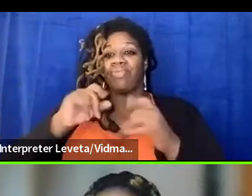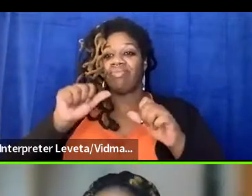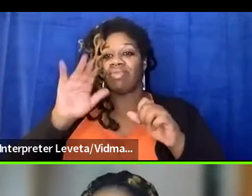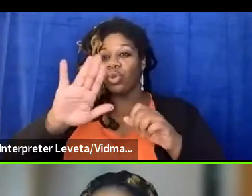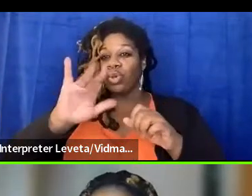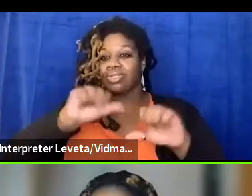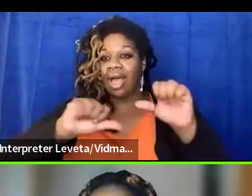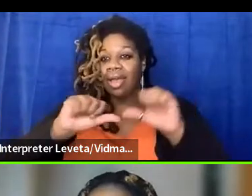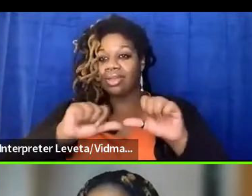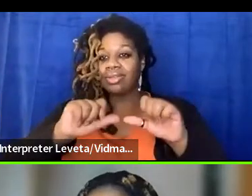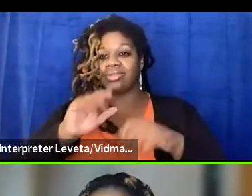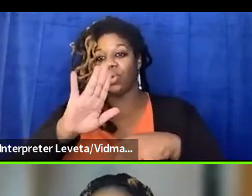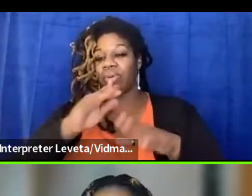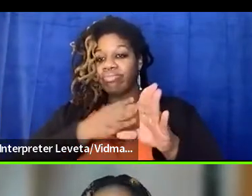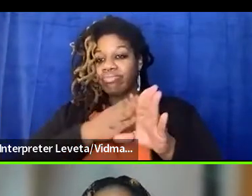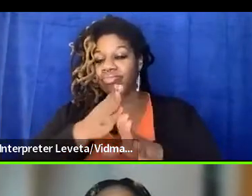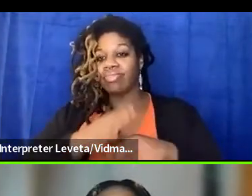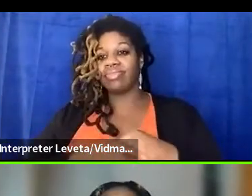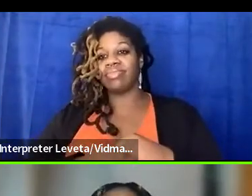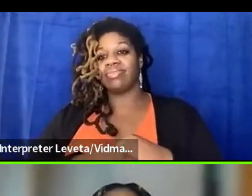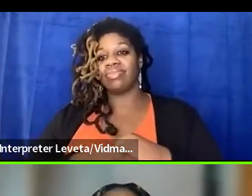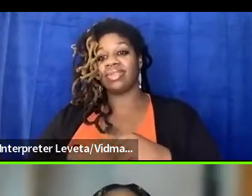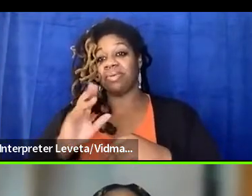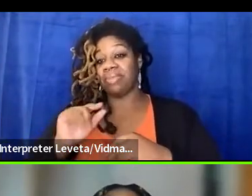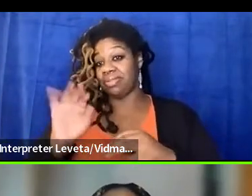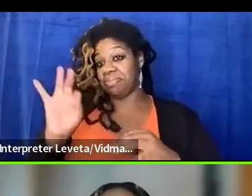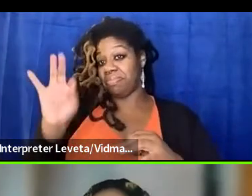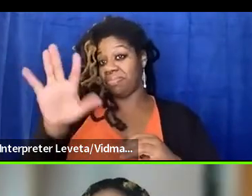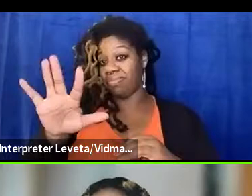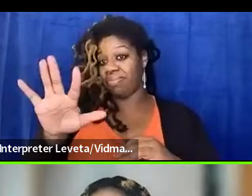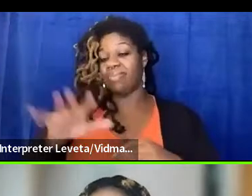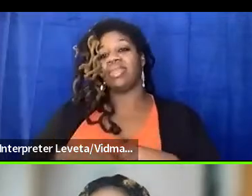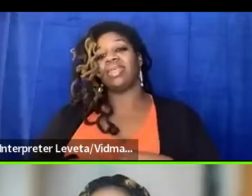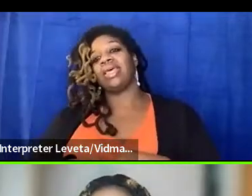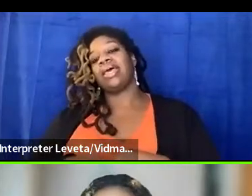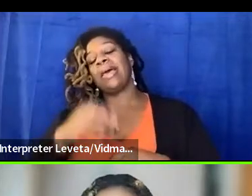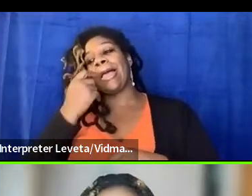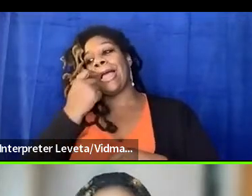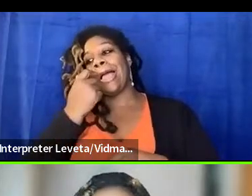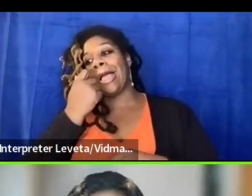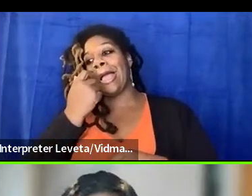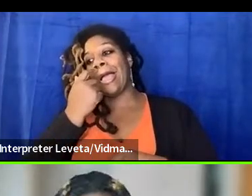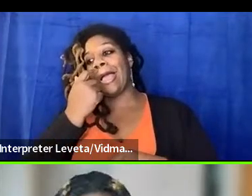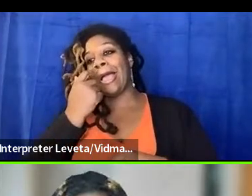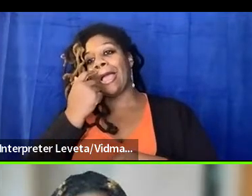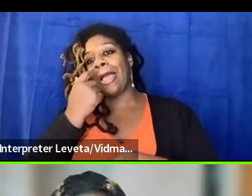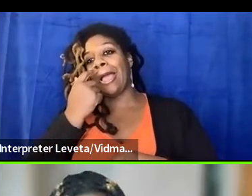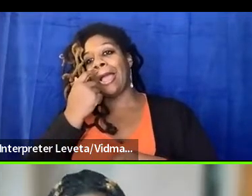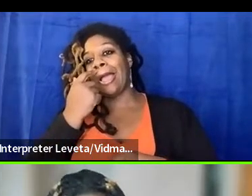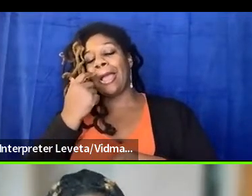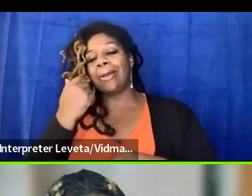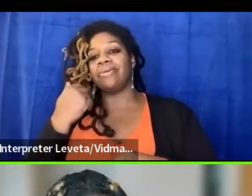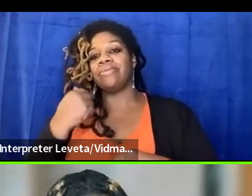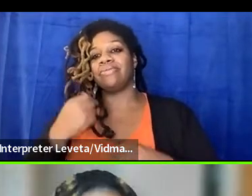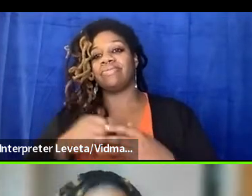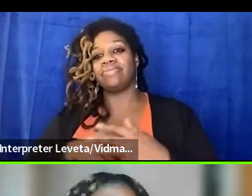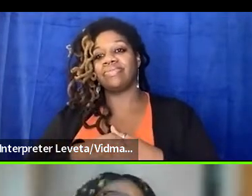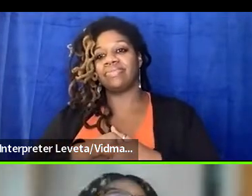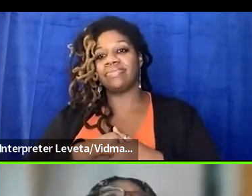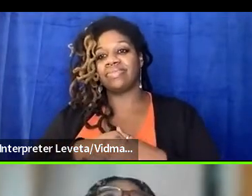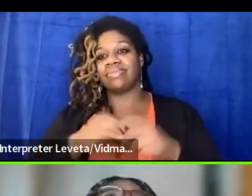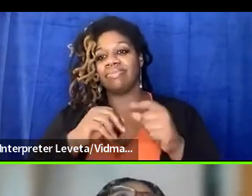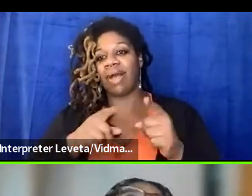that's an option. So I just wanted to point that out as we're entering whatever stage of COVID this